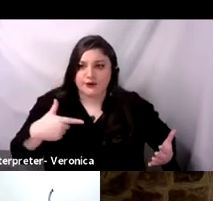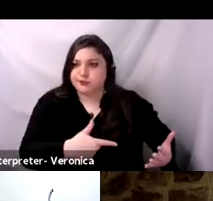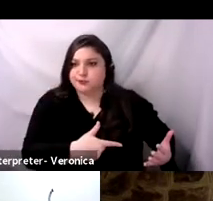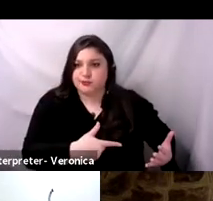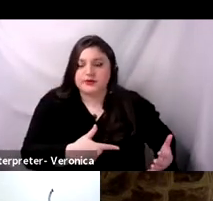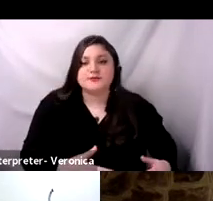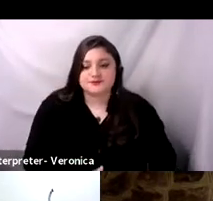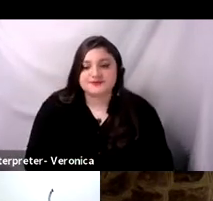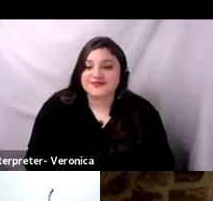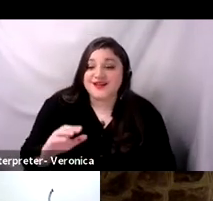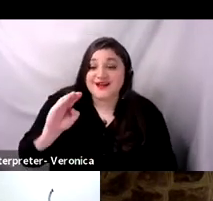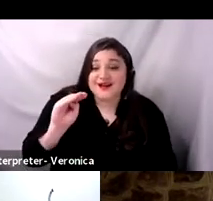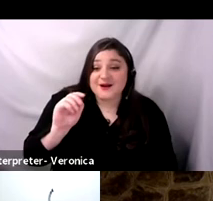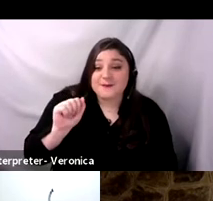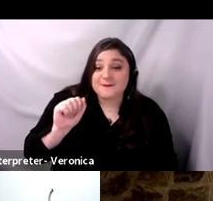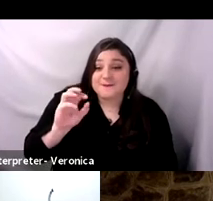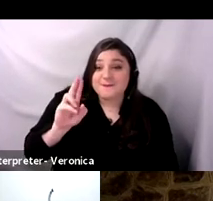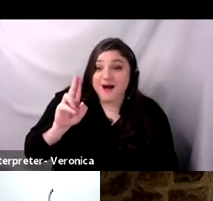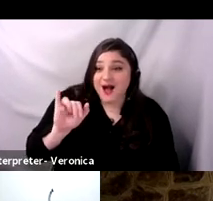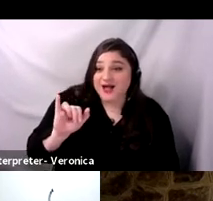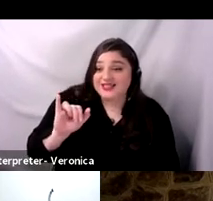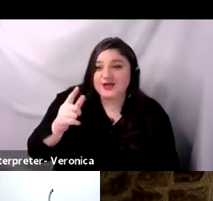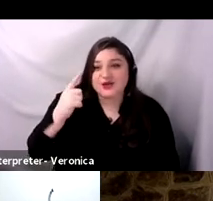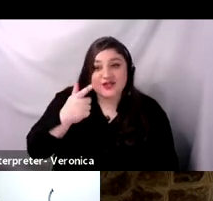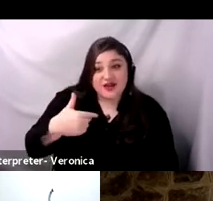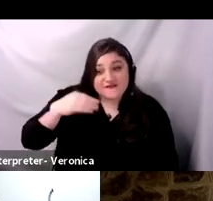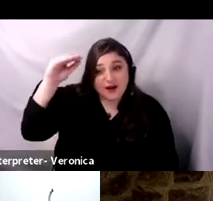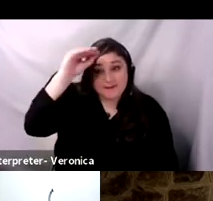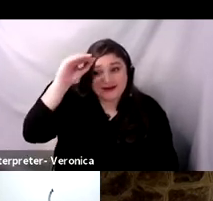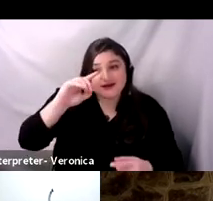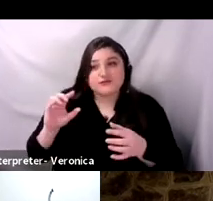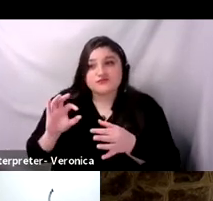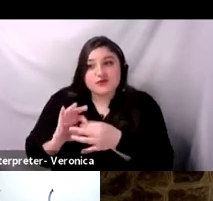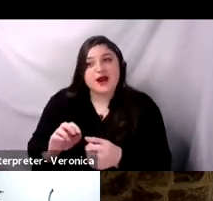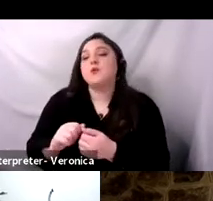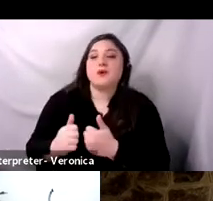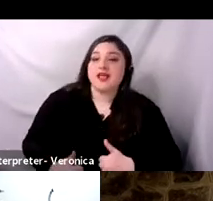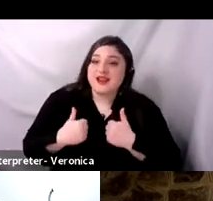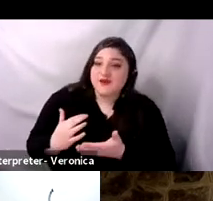Molly, do you have an opinion on what you think a living wage would be?